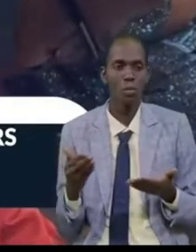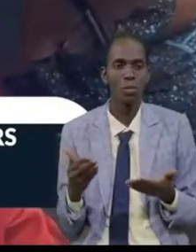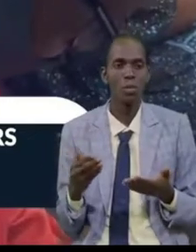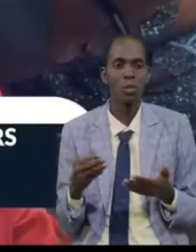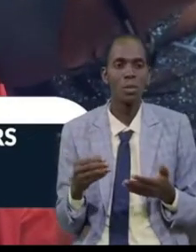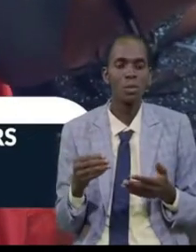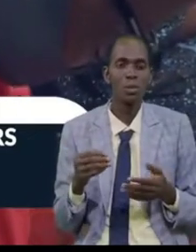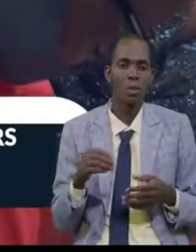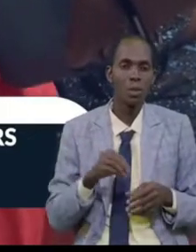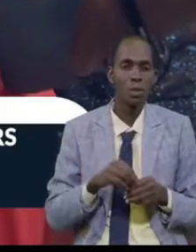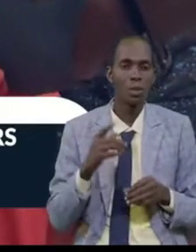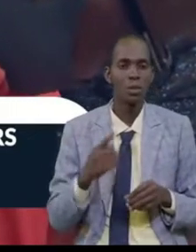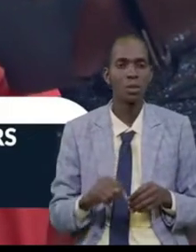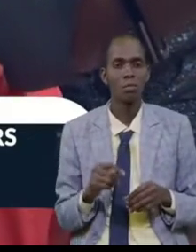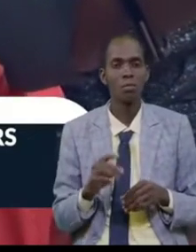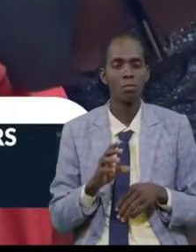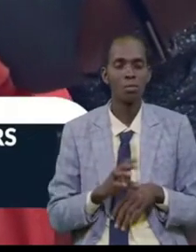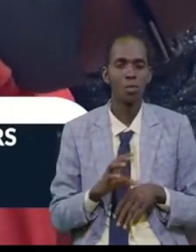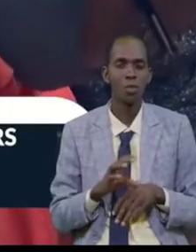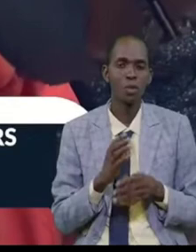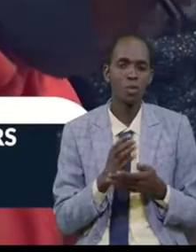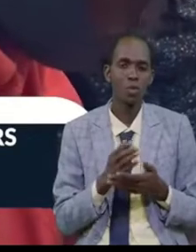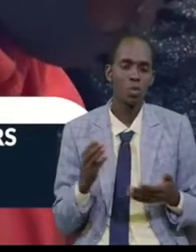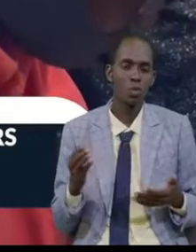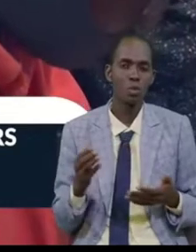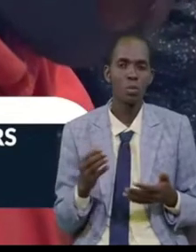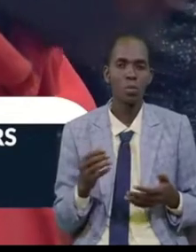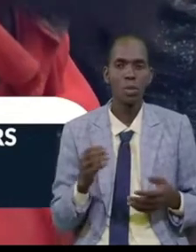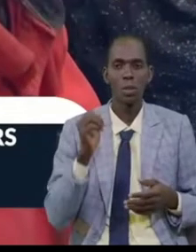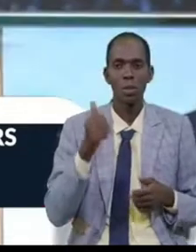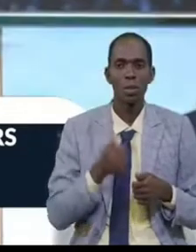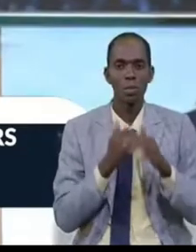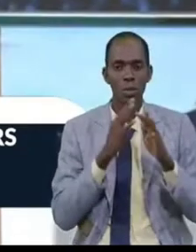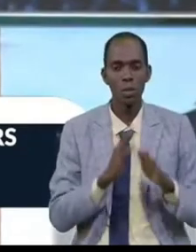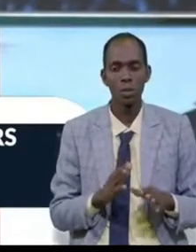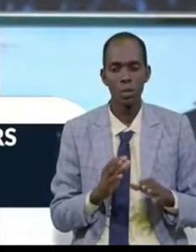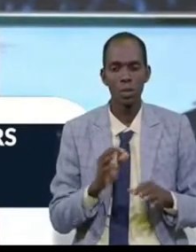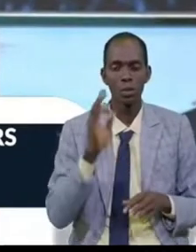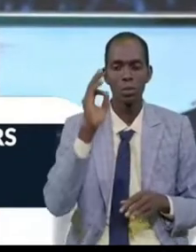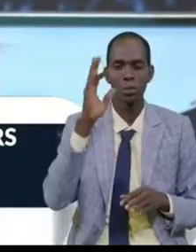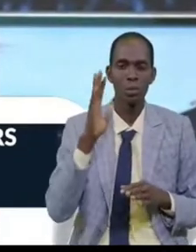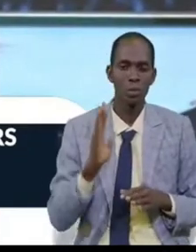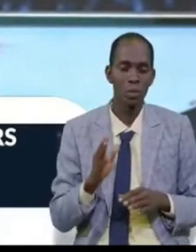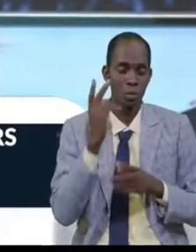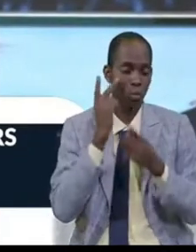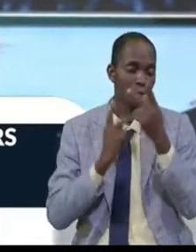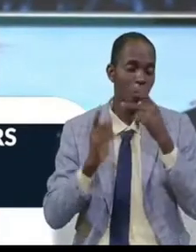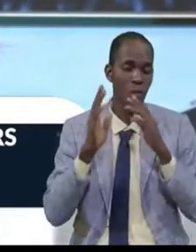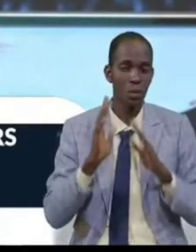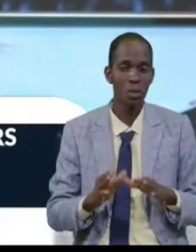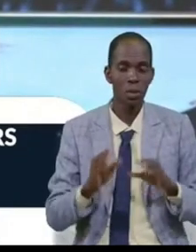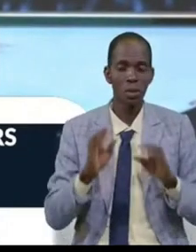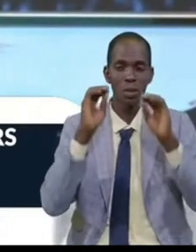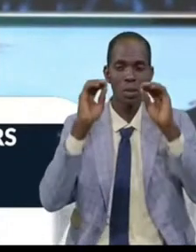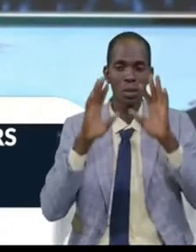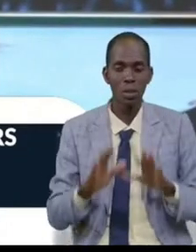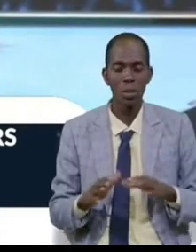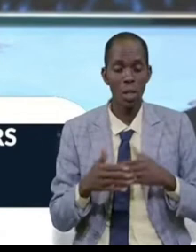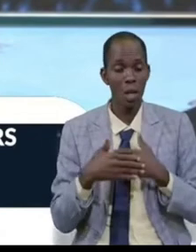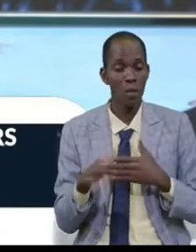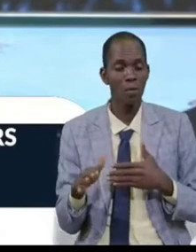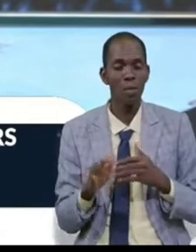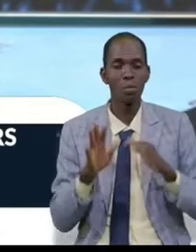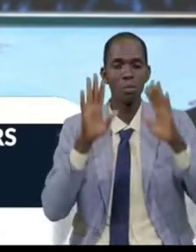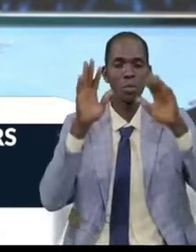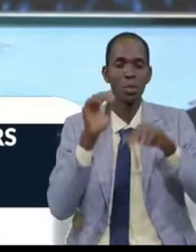apostles. Secondly, prophets. Thirdly, teachers. And after that, miracles, then